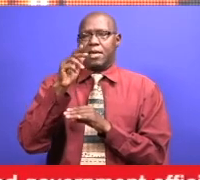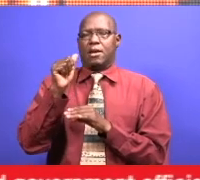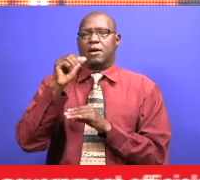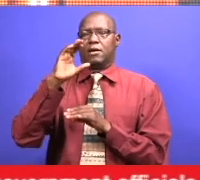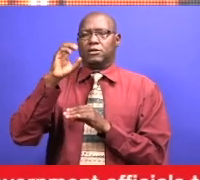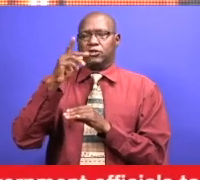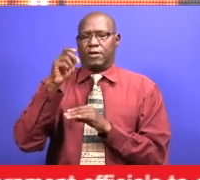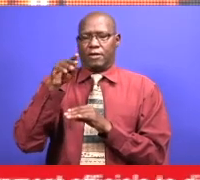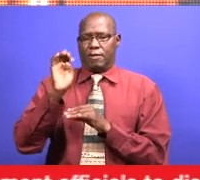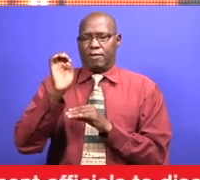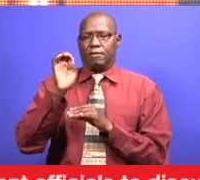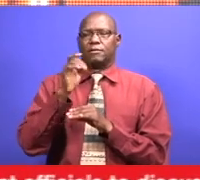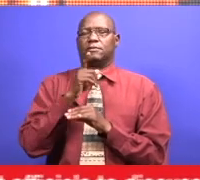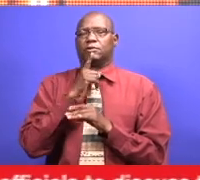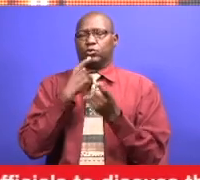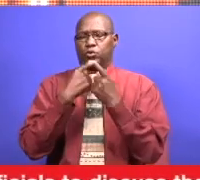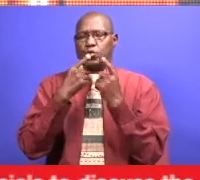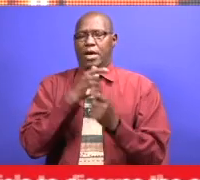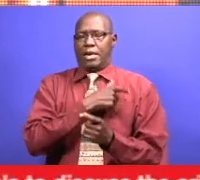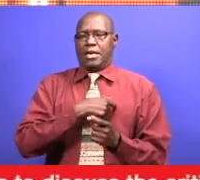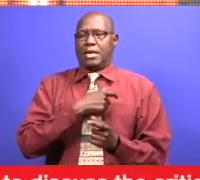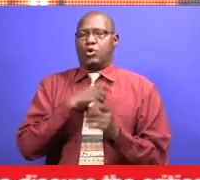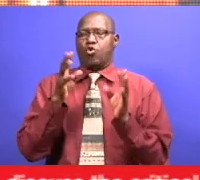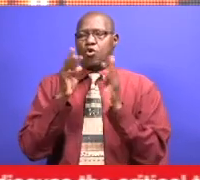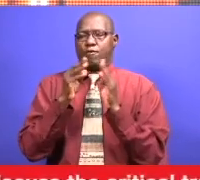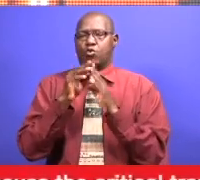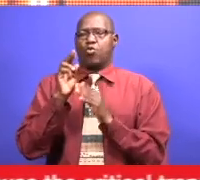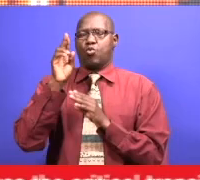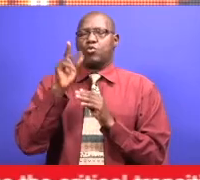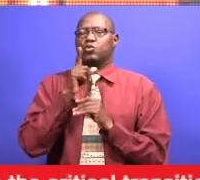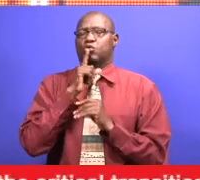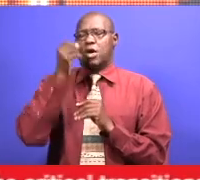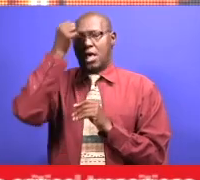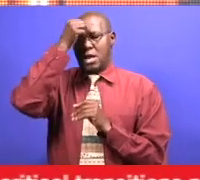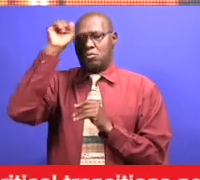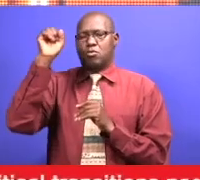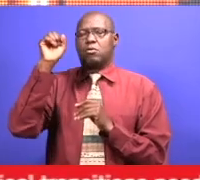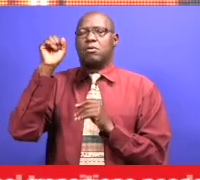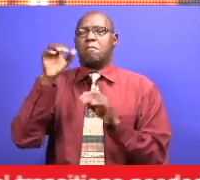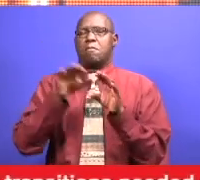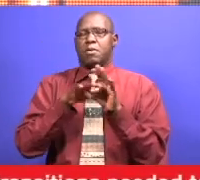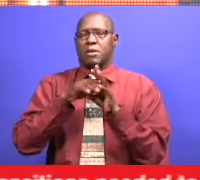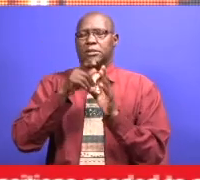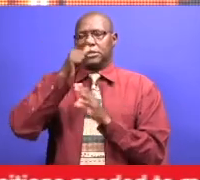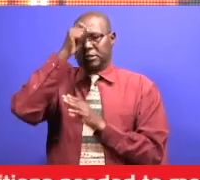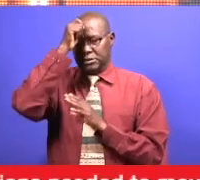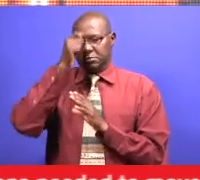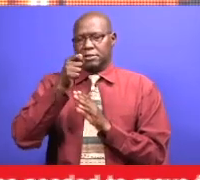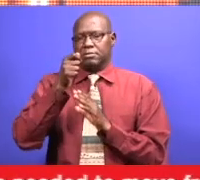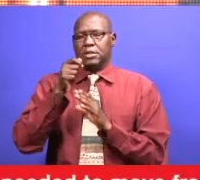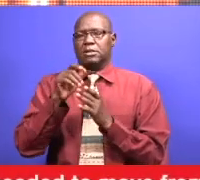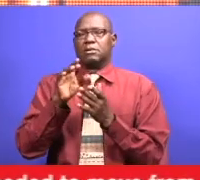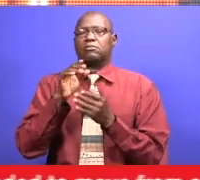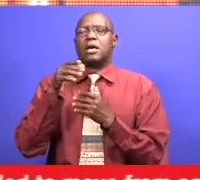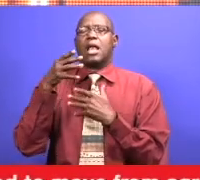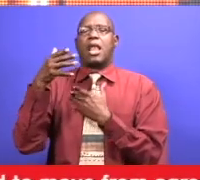the party's National Delegates Conference, Uhuru told the rebel members to respectfully leave the party